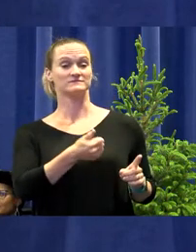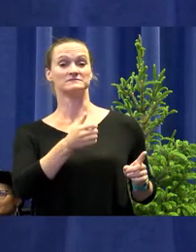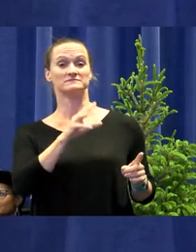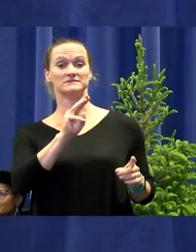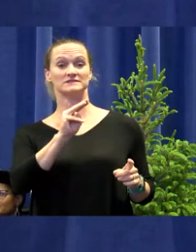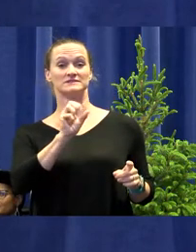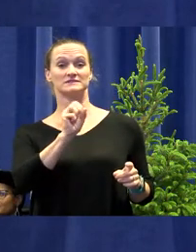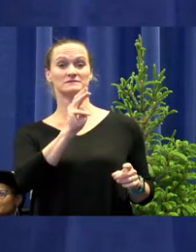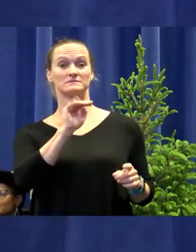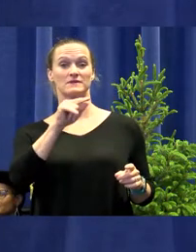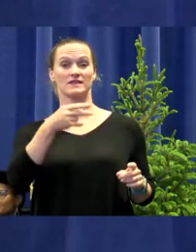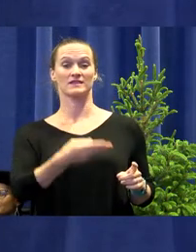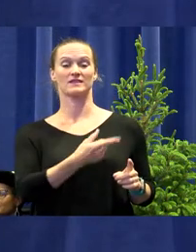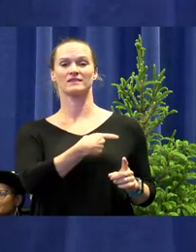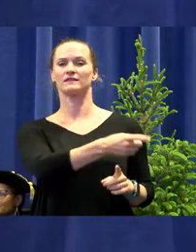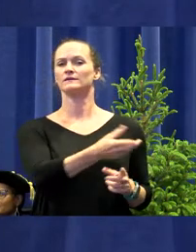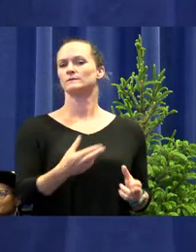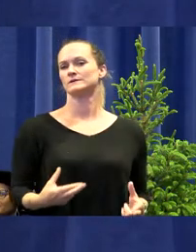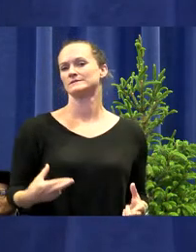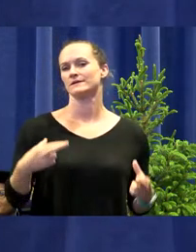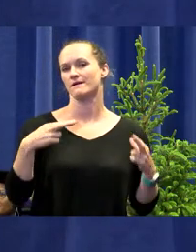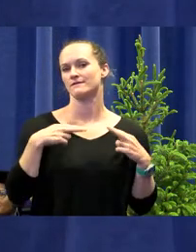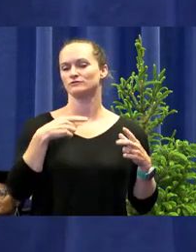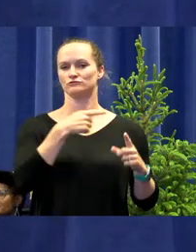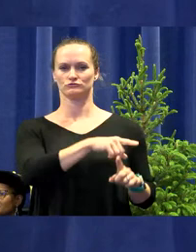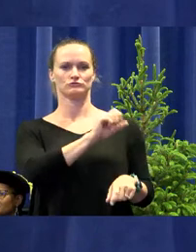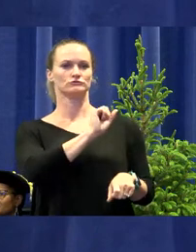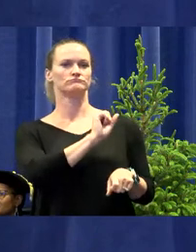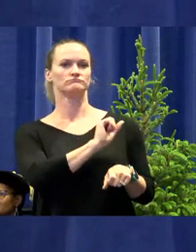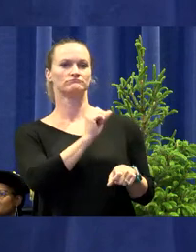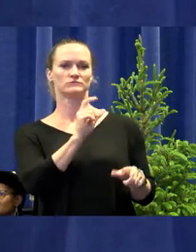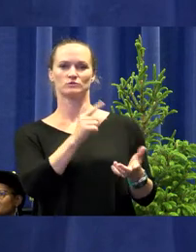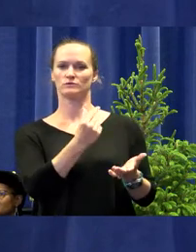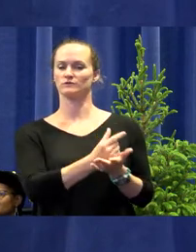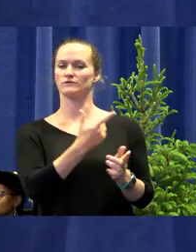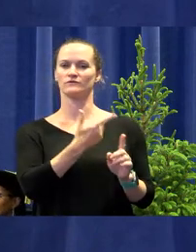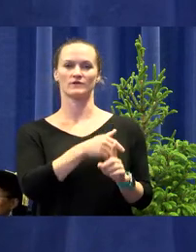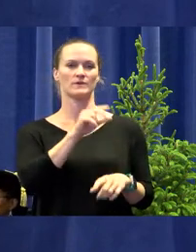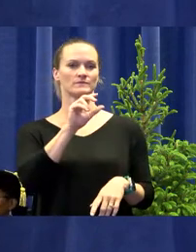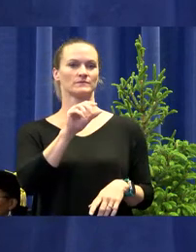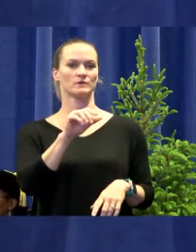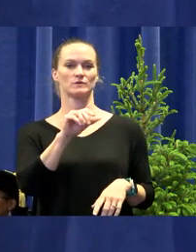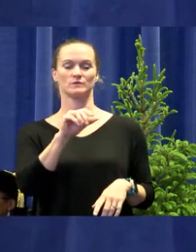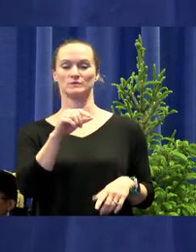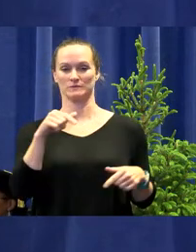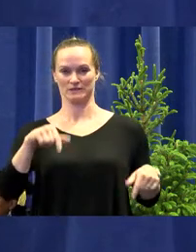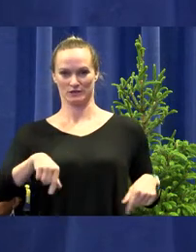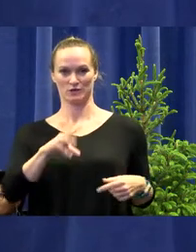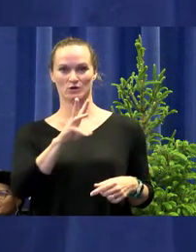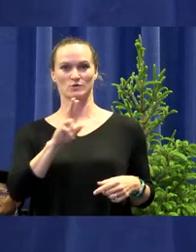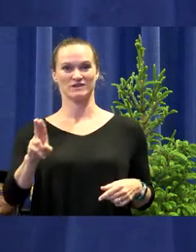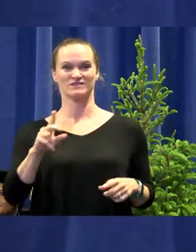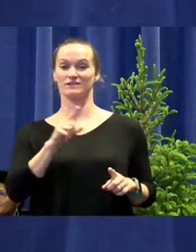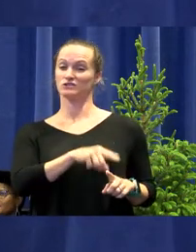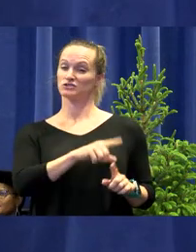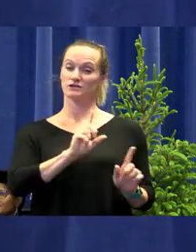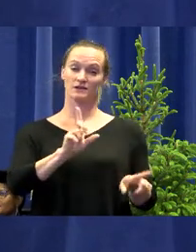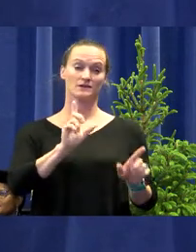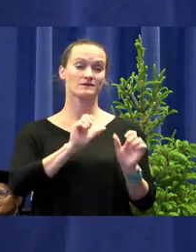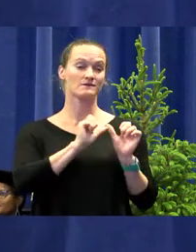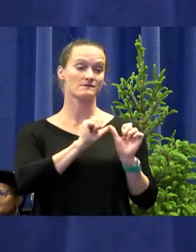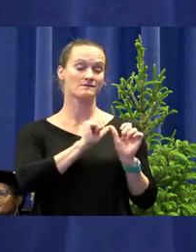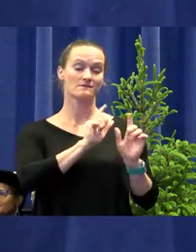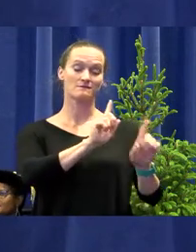Police Force. An alum of Western, Bianca has not missed a single commencement ceremony in her time serving